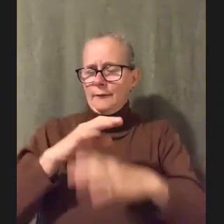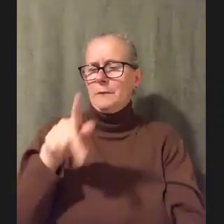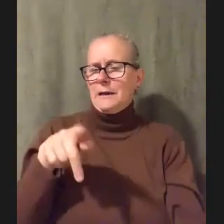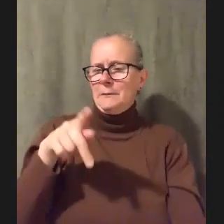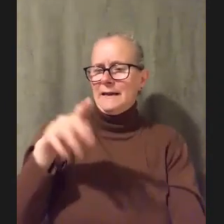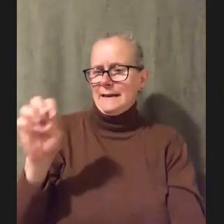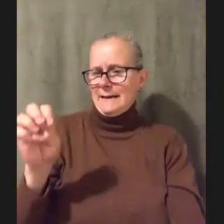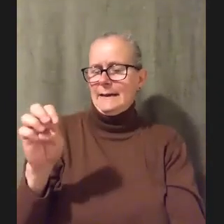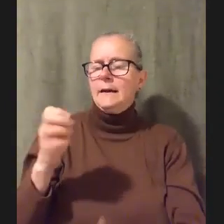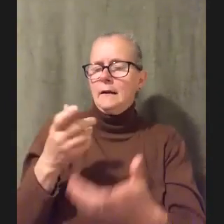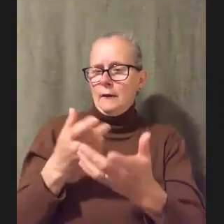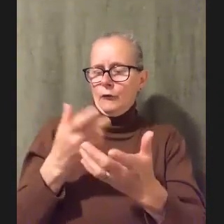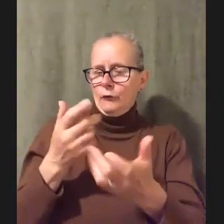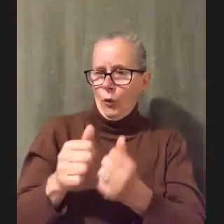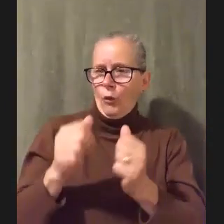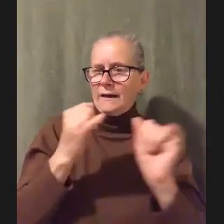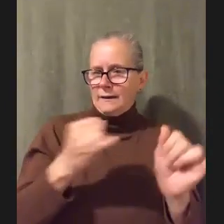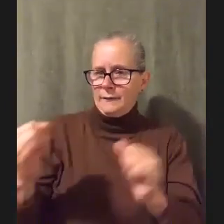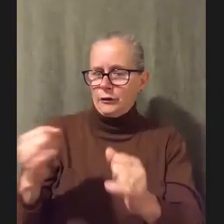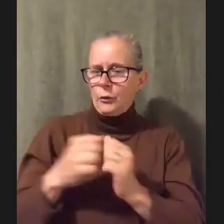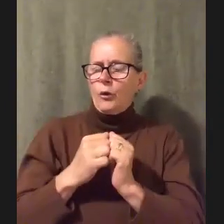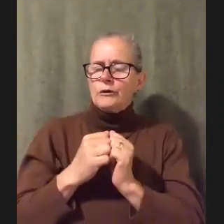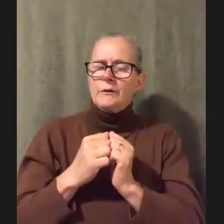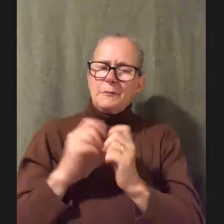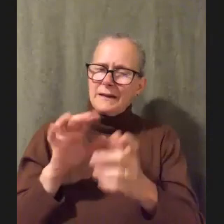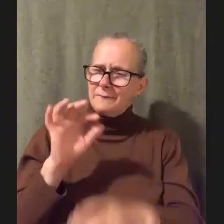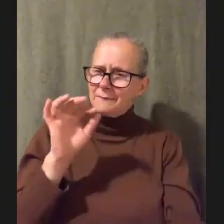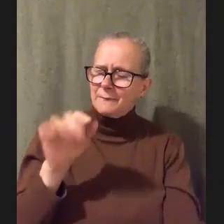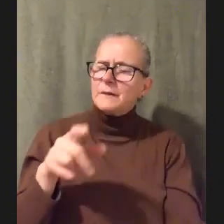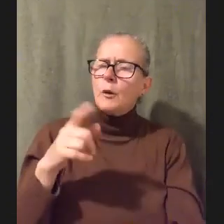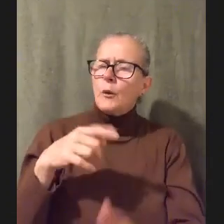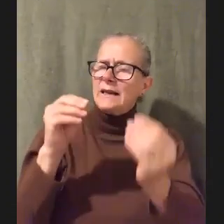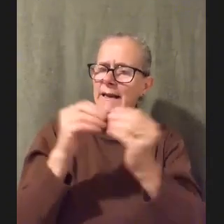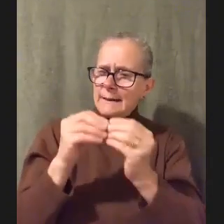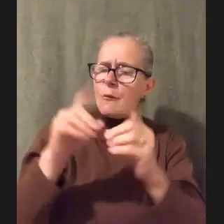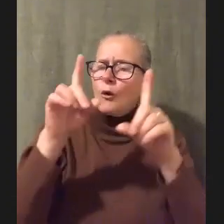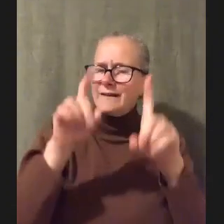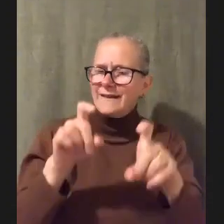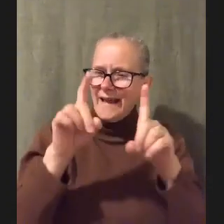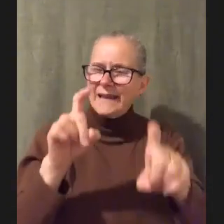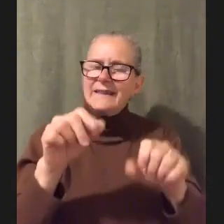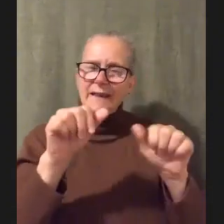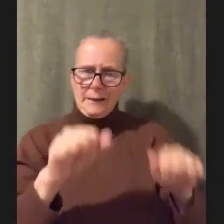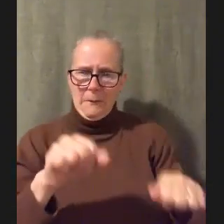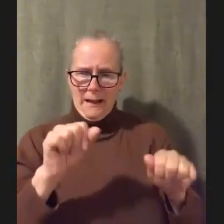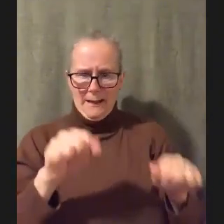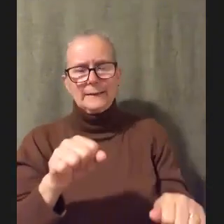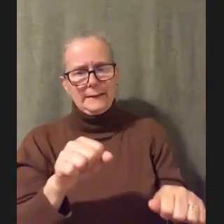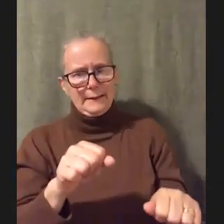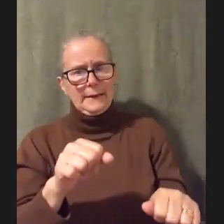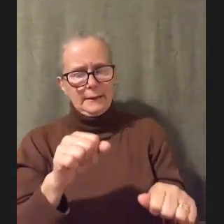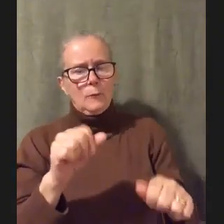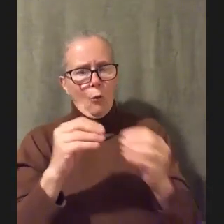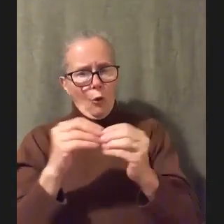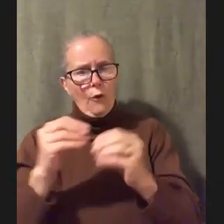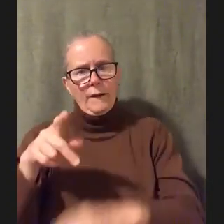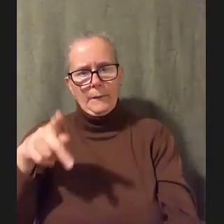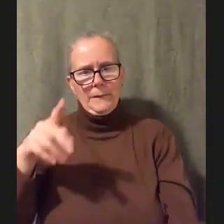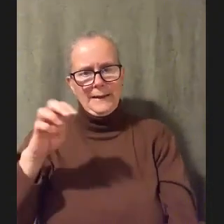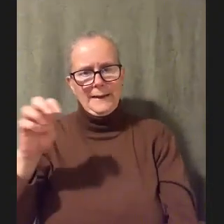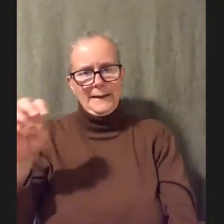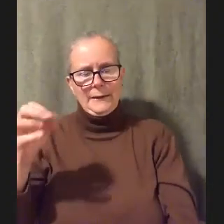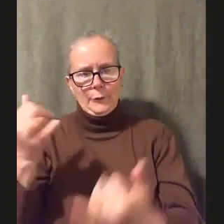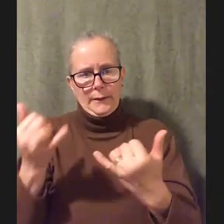and that's a ways off. We need more testing capacity, and we do have limited supplies,